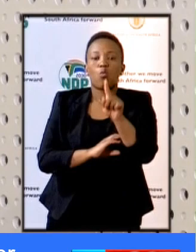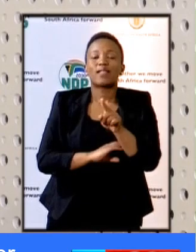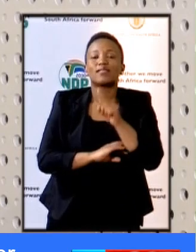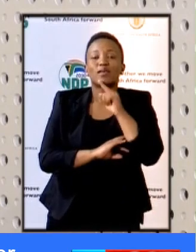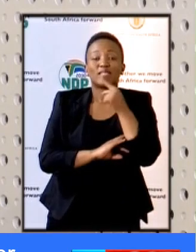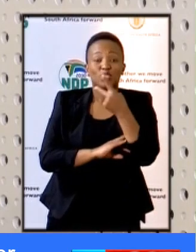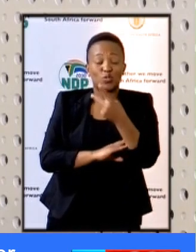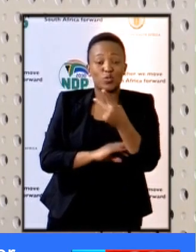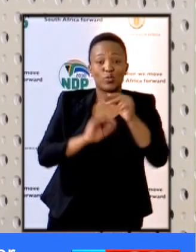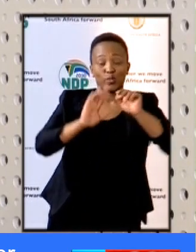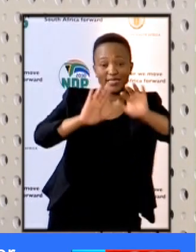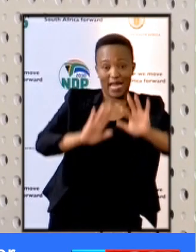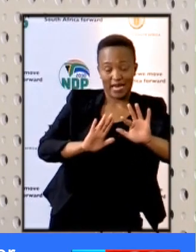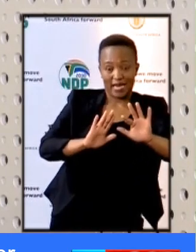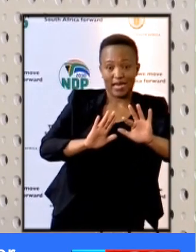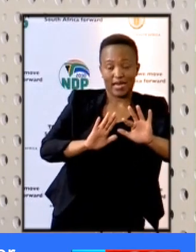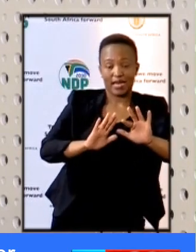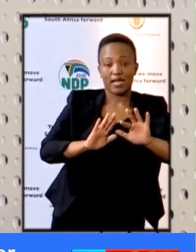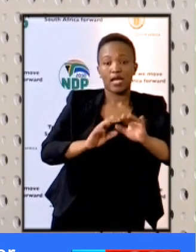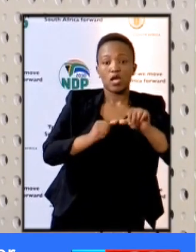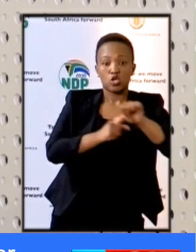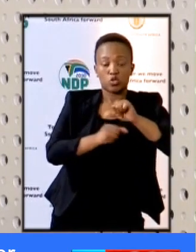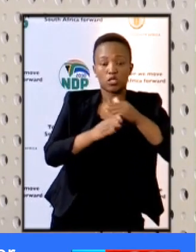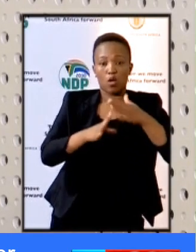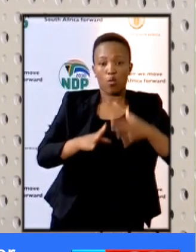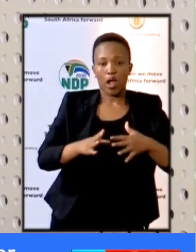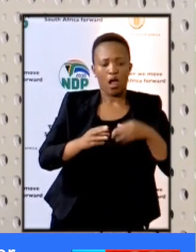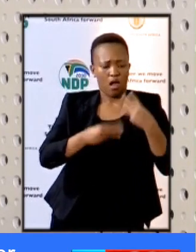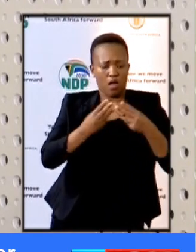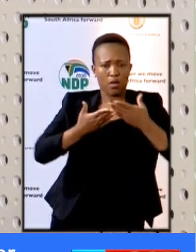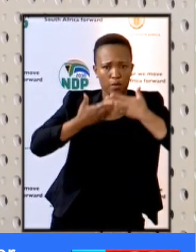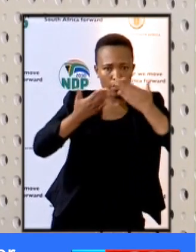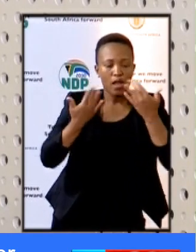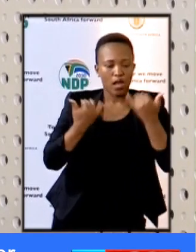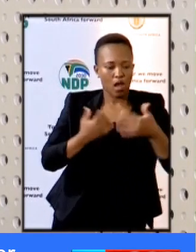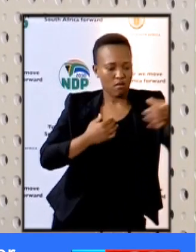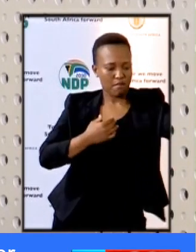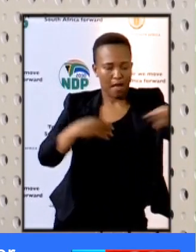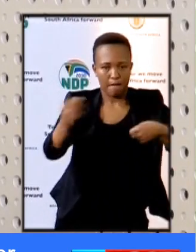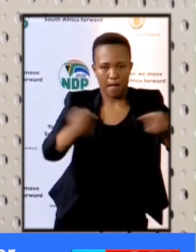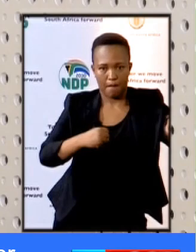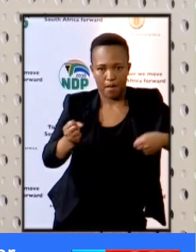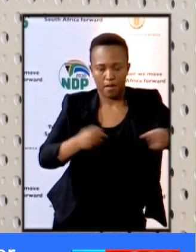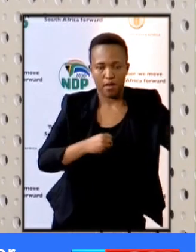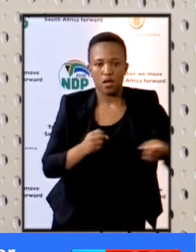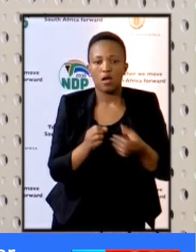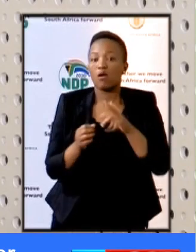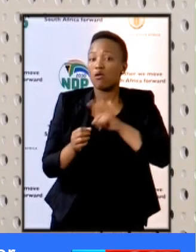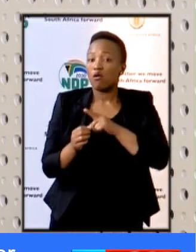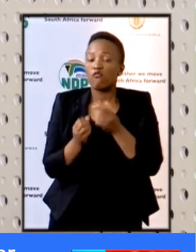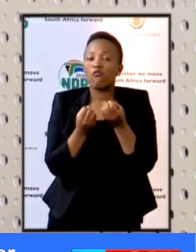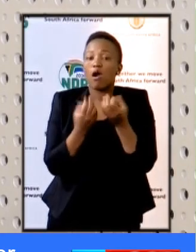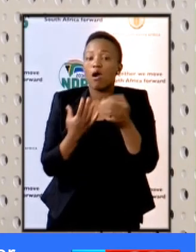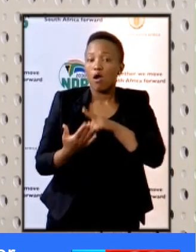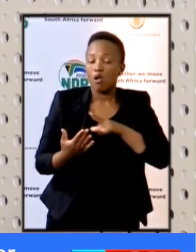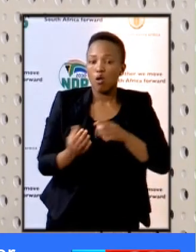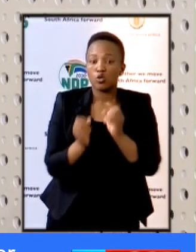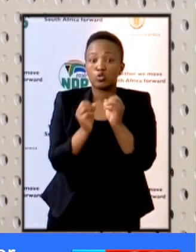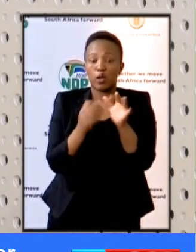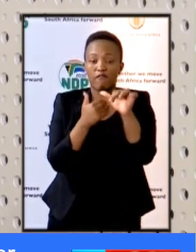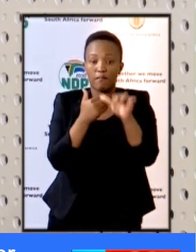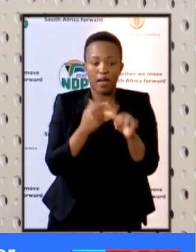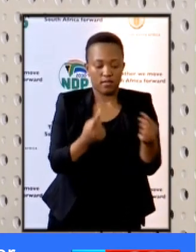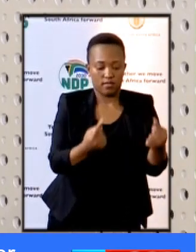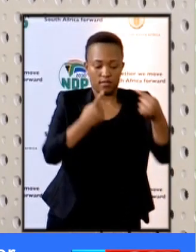1,210 unemployed social workers will be recruited and placed on a 12-month internship